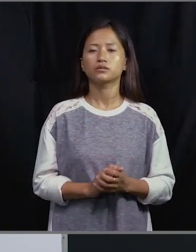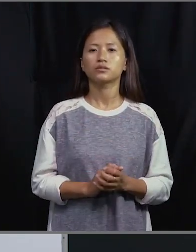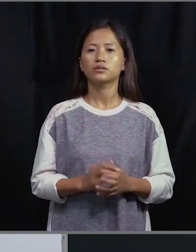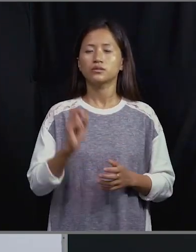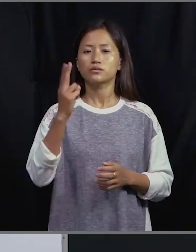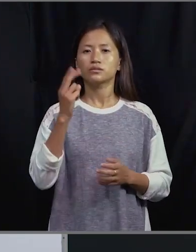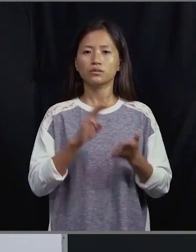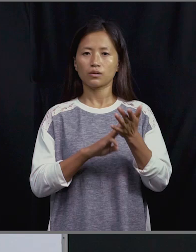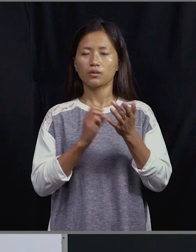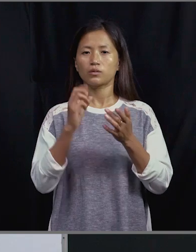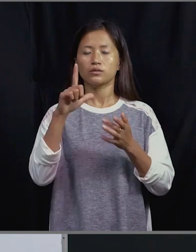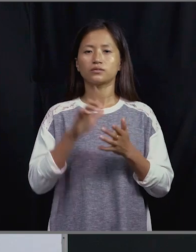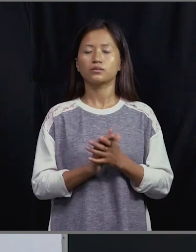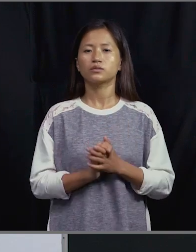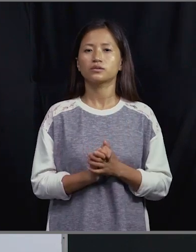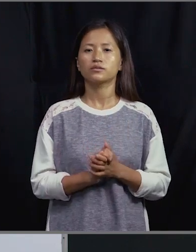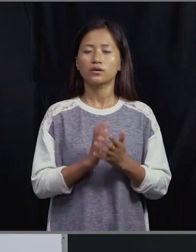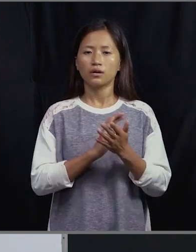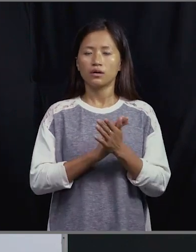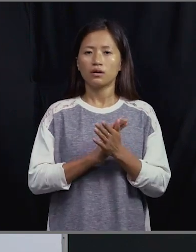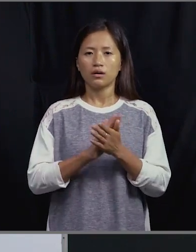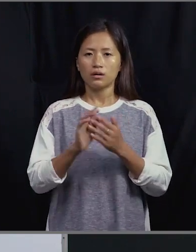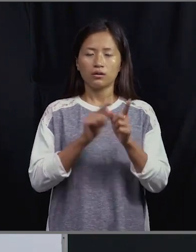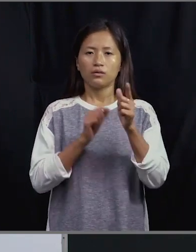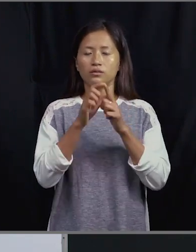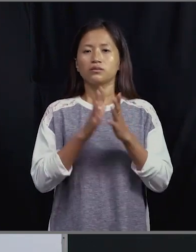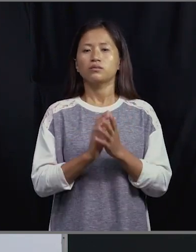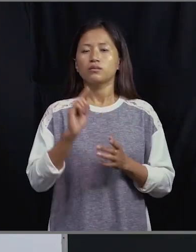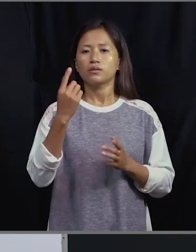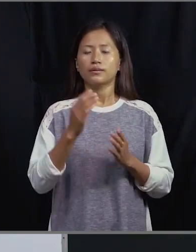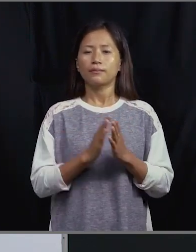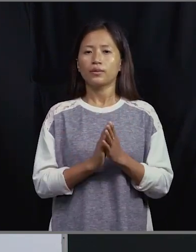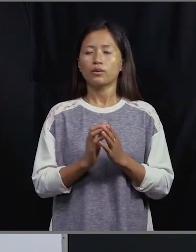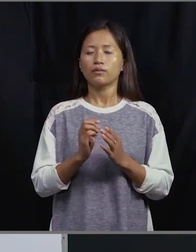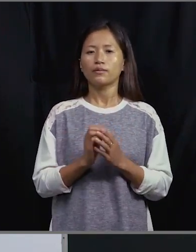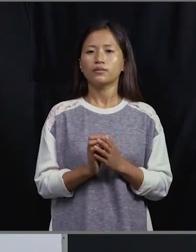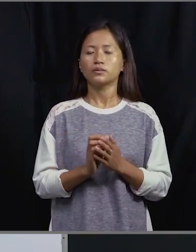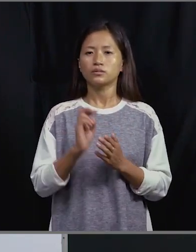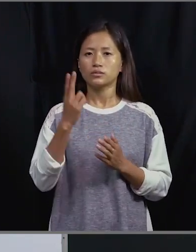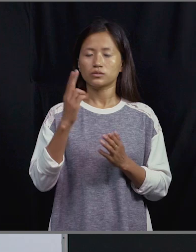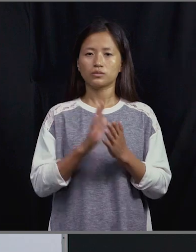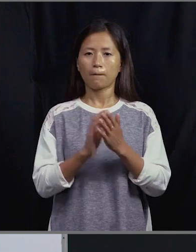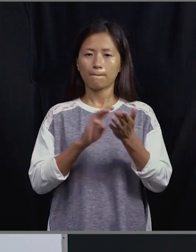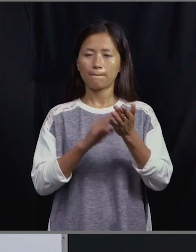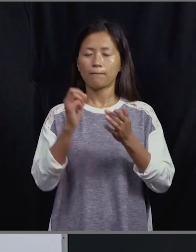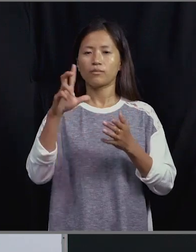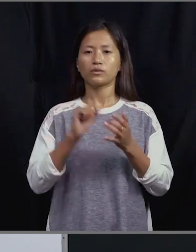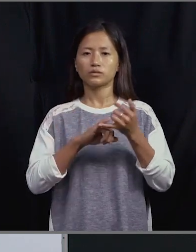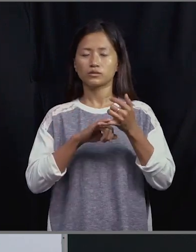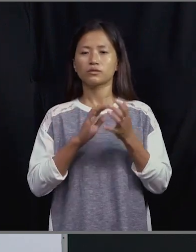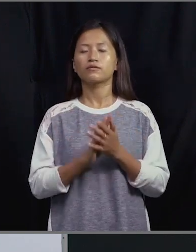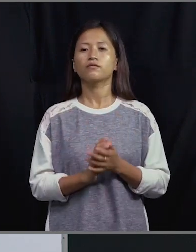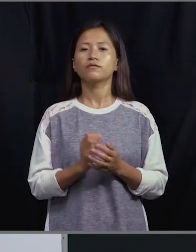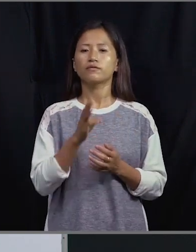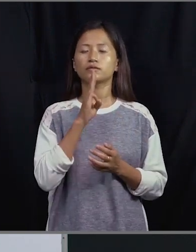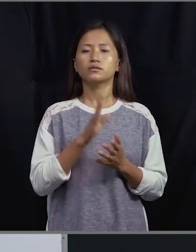2 moles of hydrogen will combine with 1 mole of oxygen to form 2 moles of water.